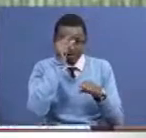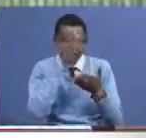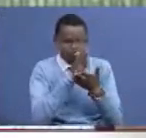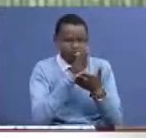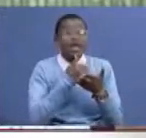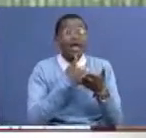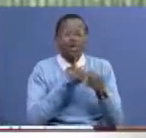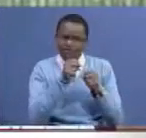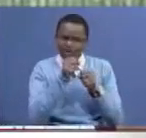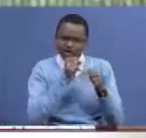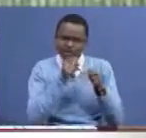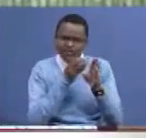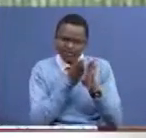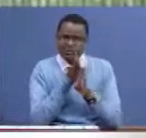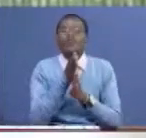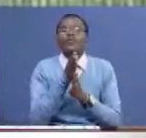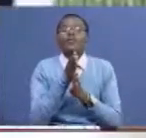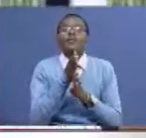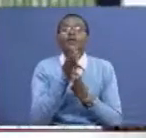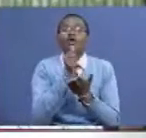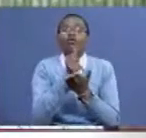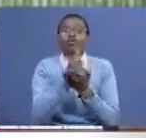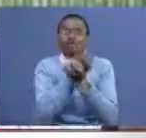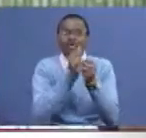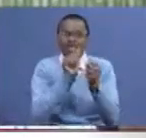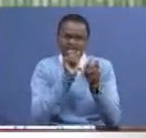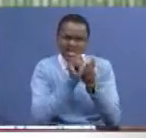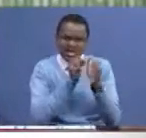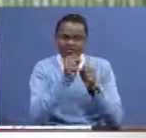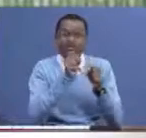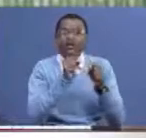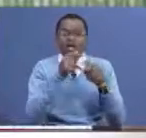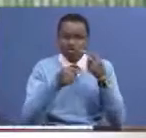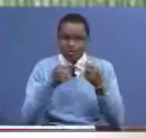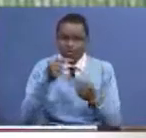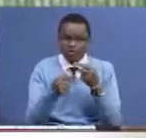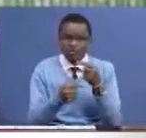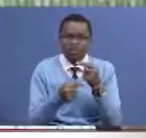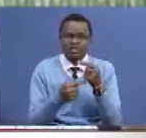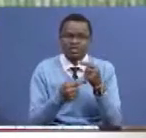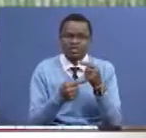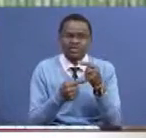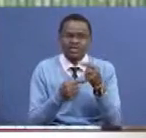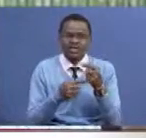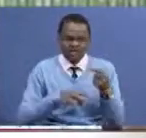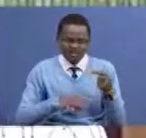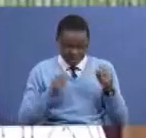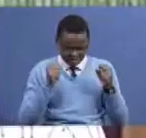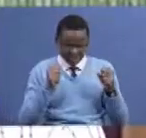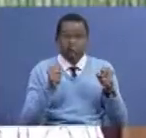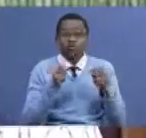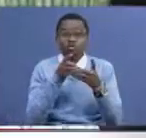fight with some key people in the office of the president. And that fight has been ongoing. And Sonko feels strongly that there are people